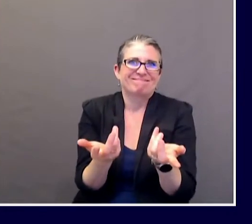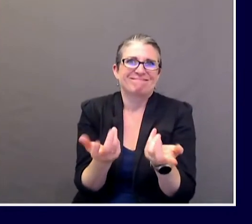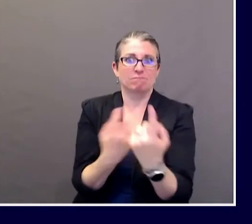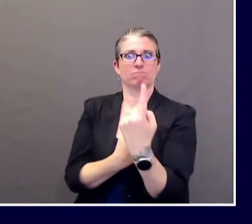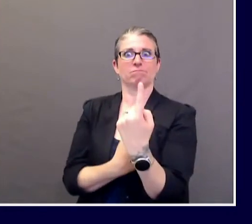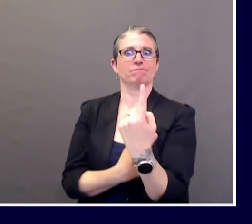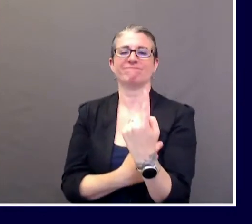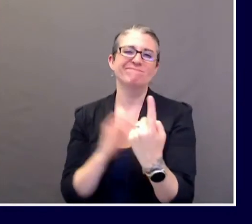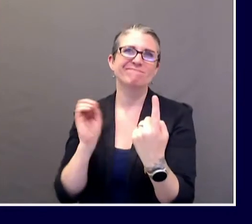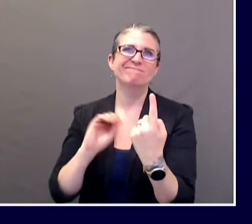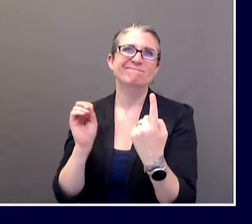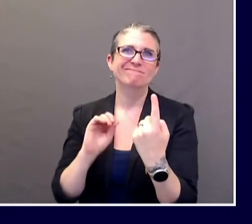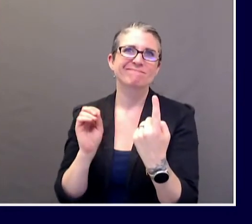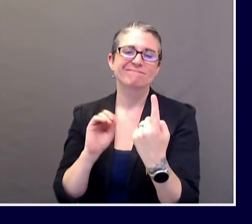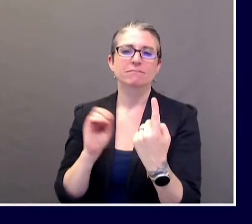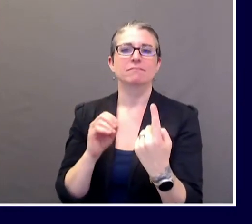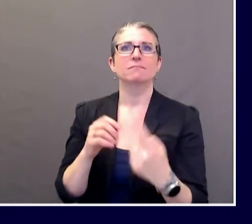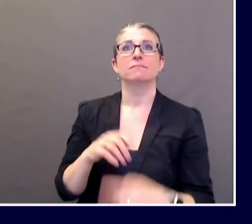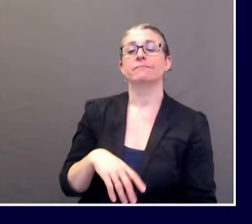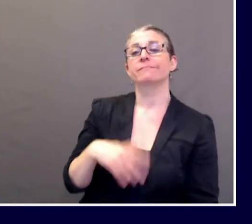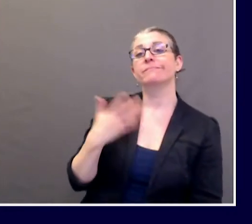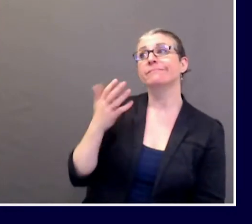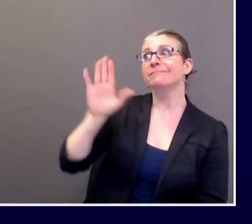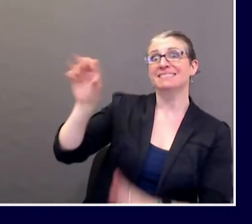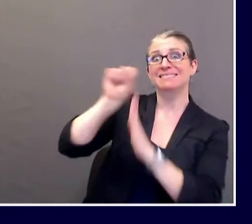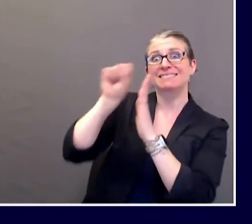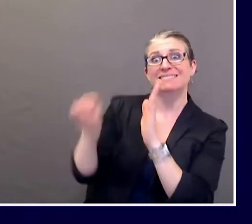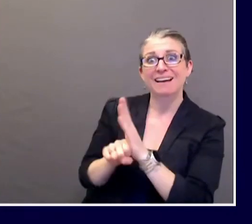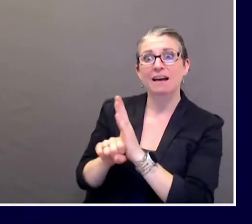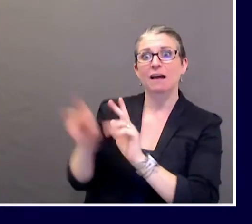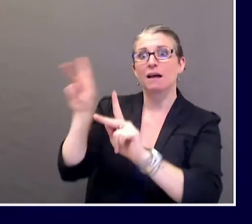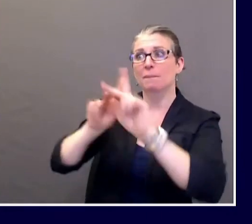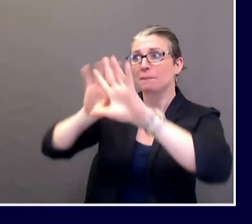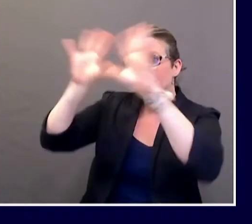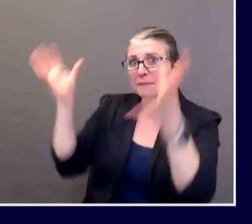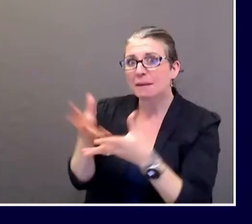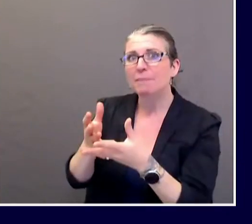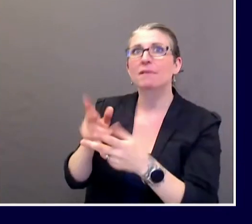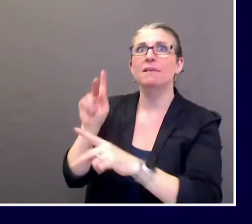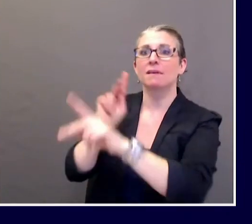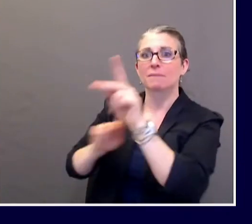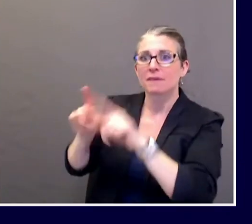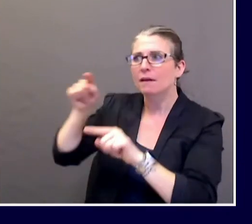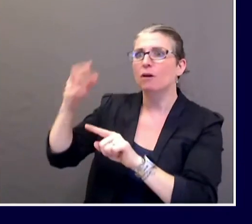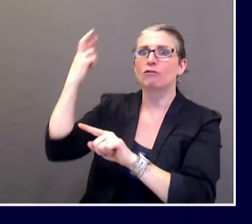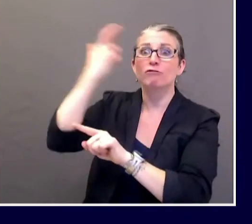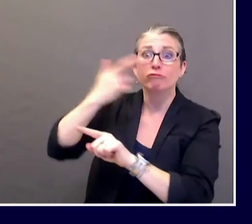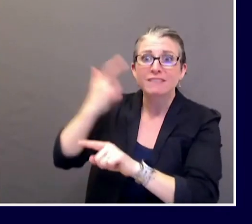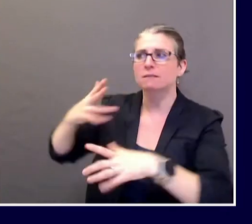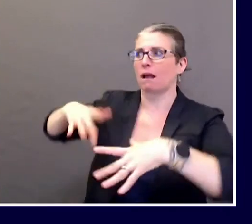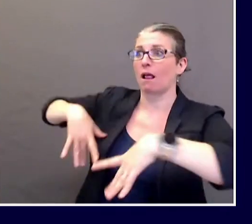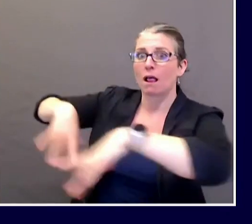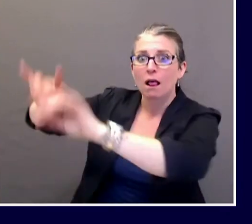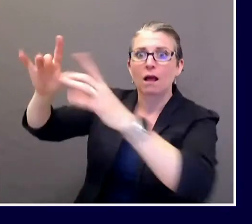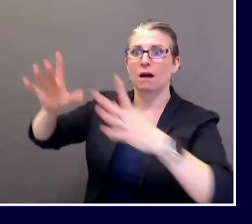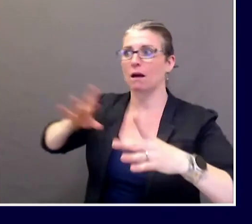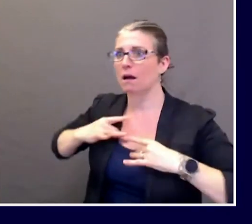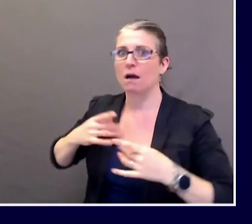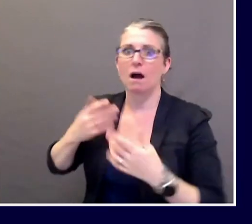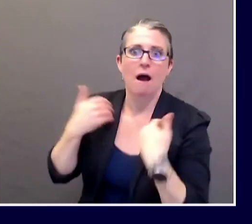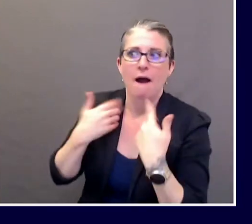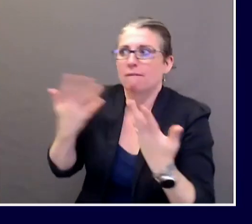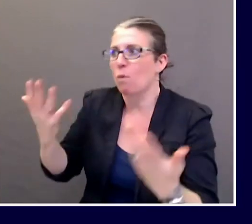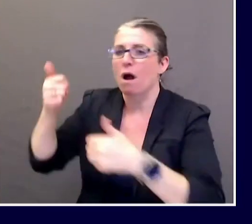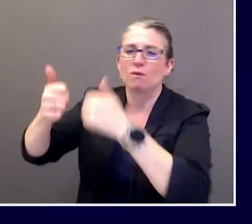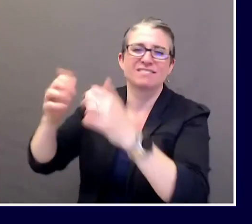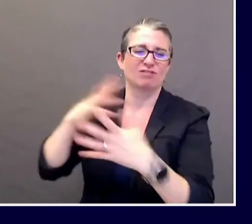quantitative analysis as well as qualitative analysis. Okay, and my last question is, it certainly seems like we're seeing